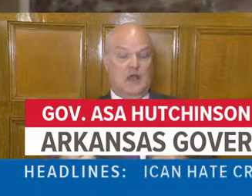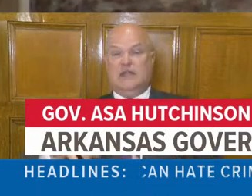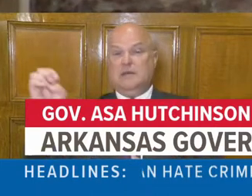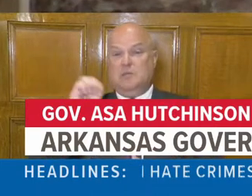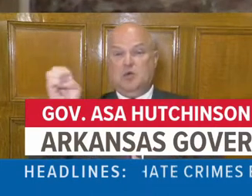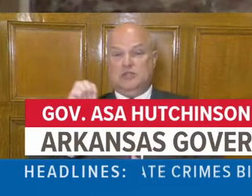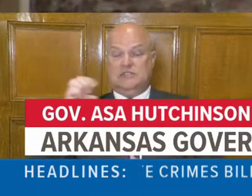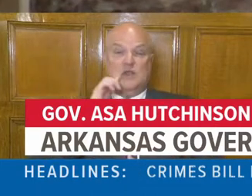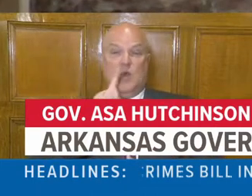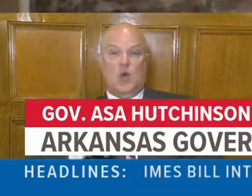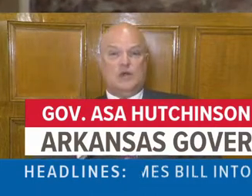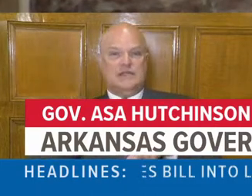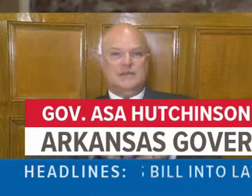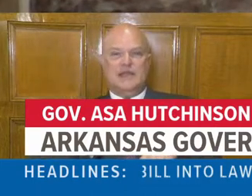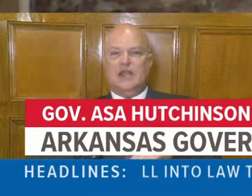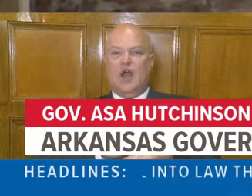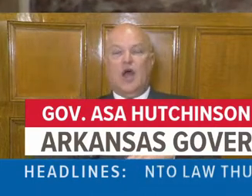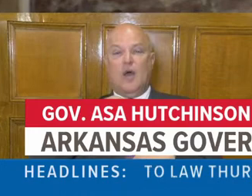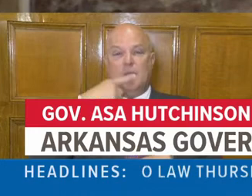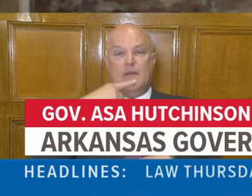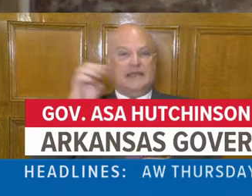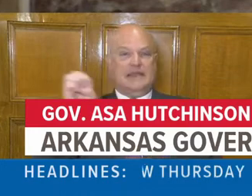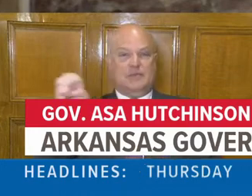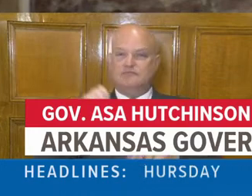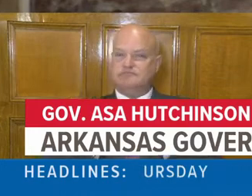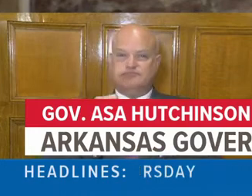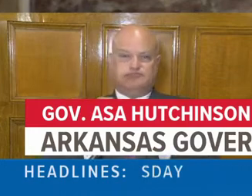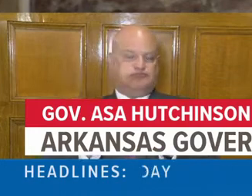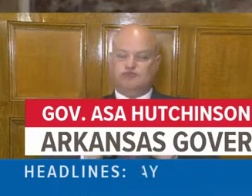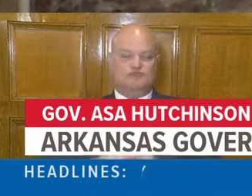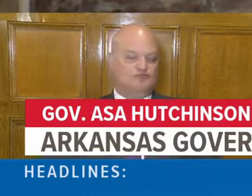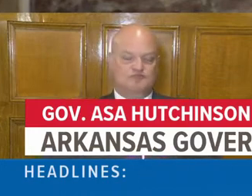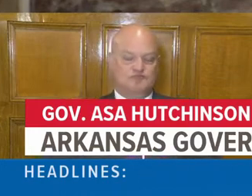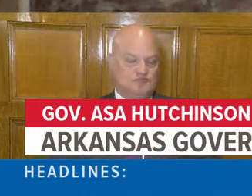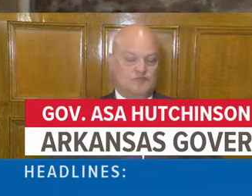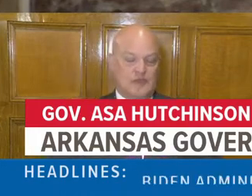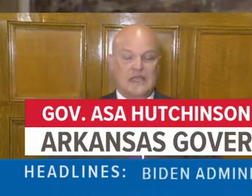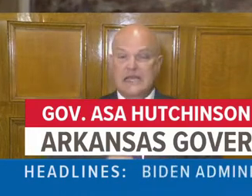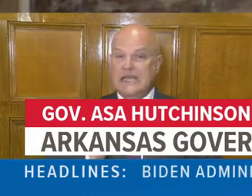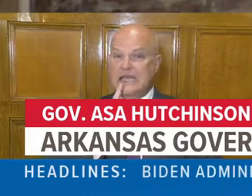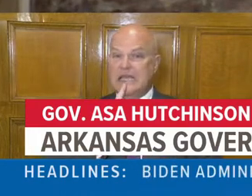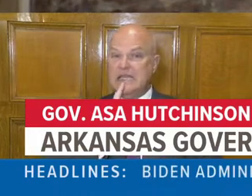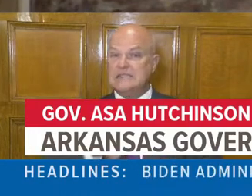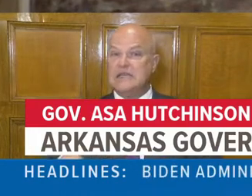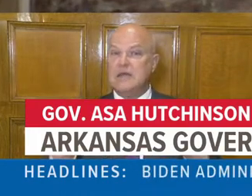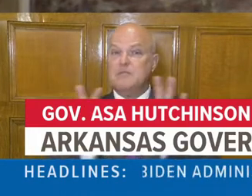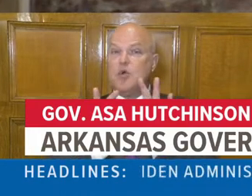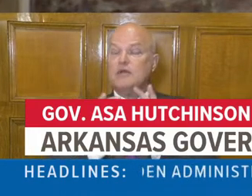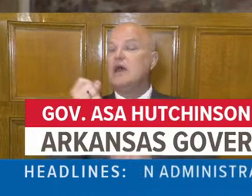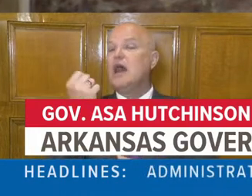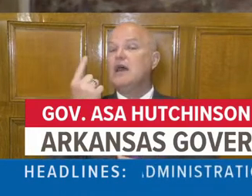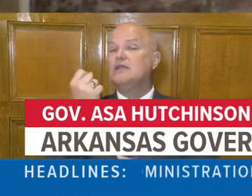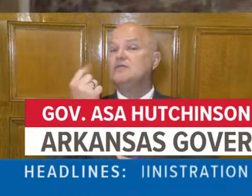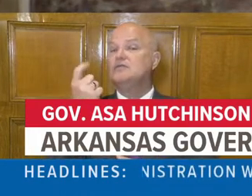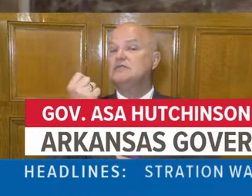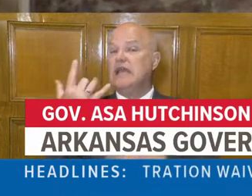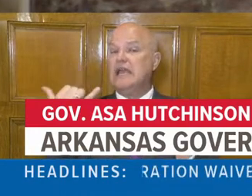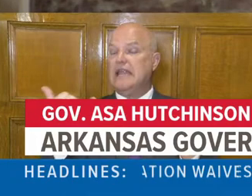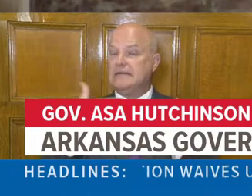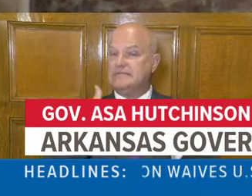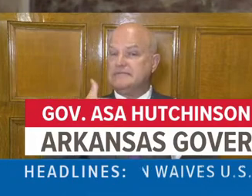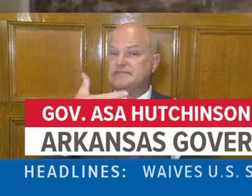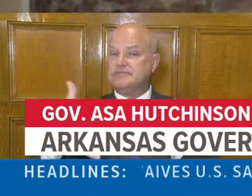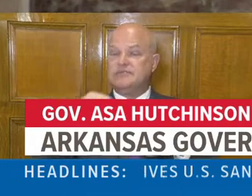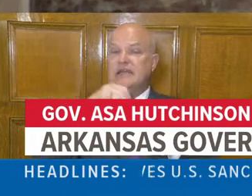that are dependent upon the public emergency continuing. It is important to understand that we are